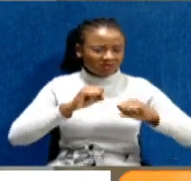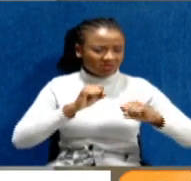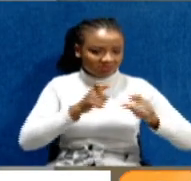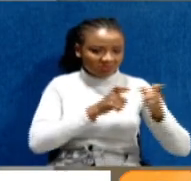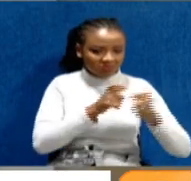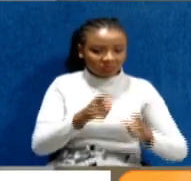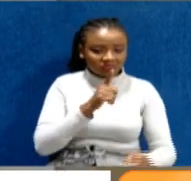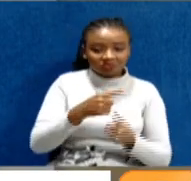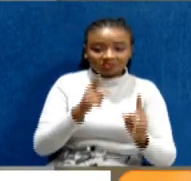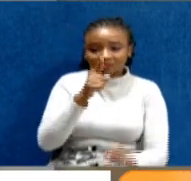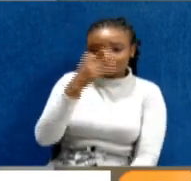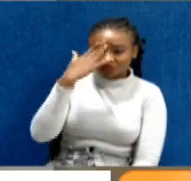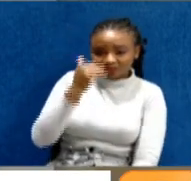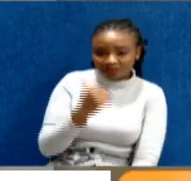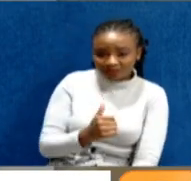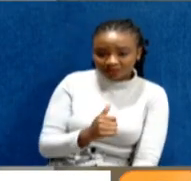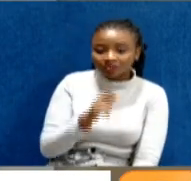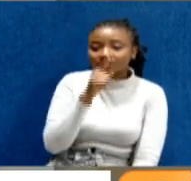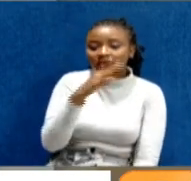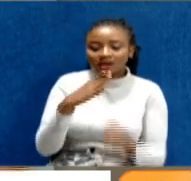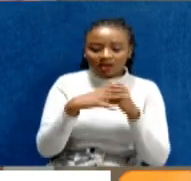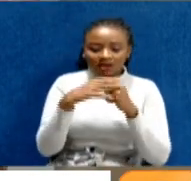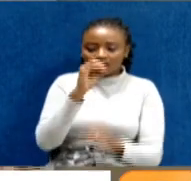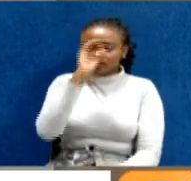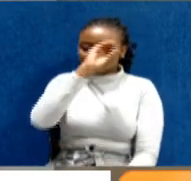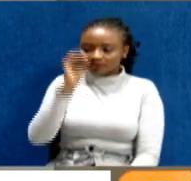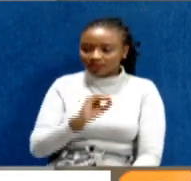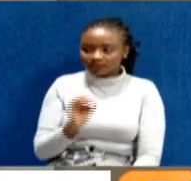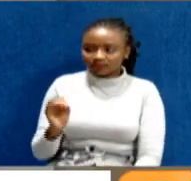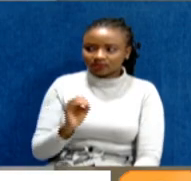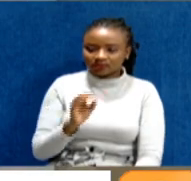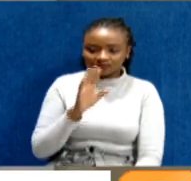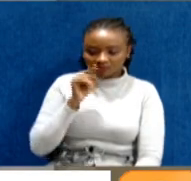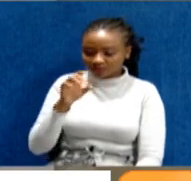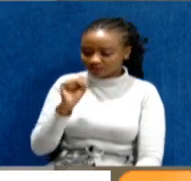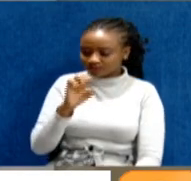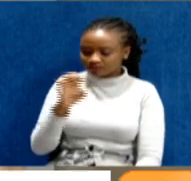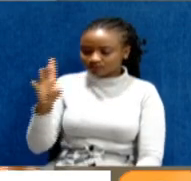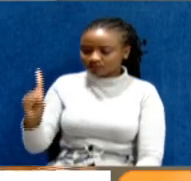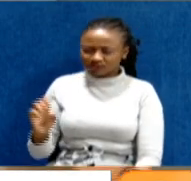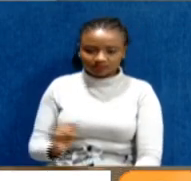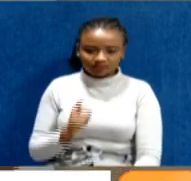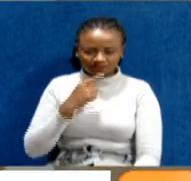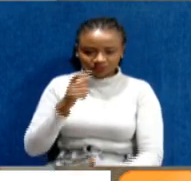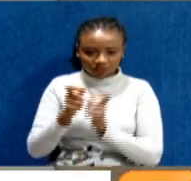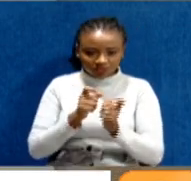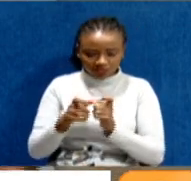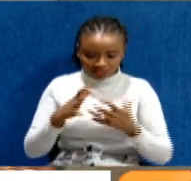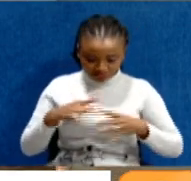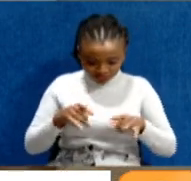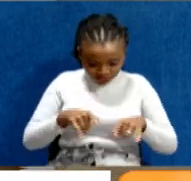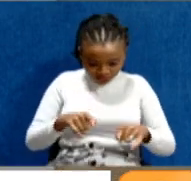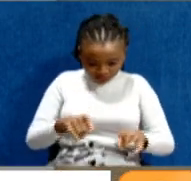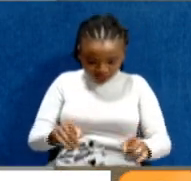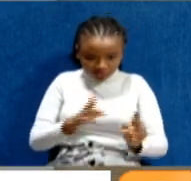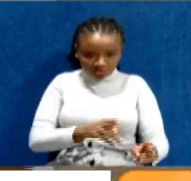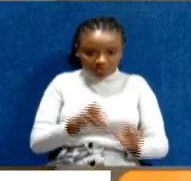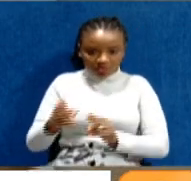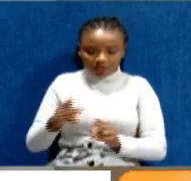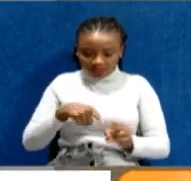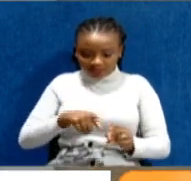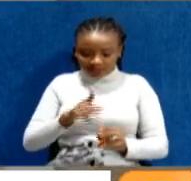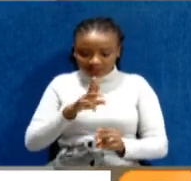be surprised to understand that 90%, as you say, of the seeds are controlled by the local people, and they